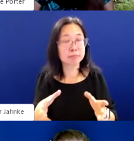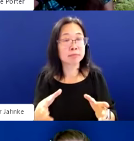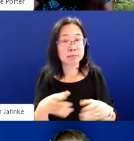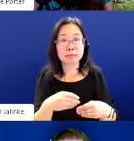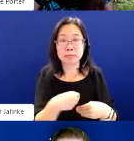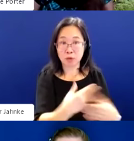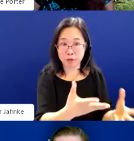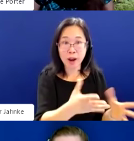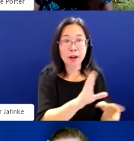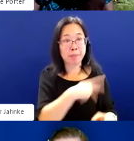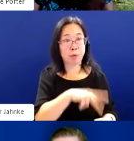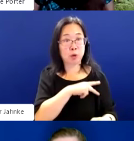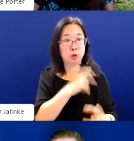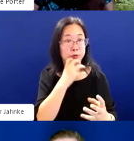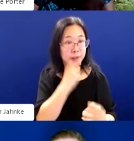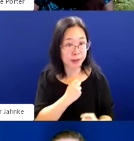values.